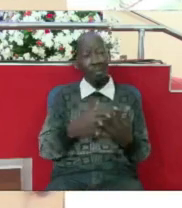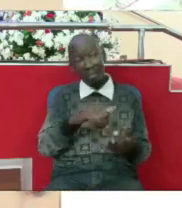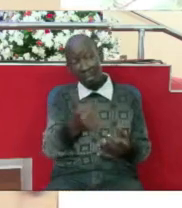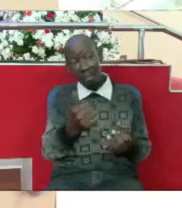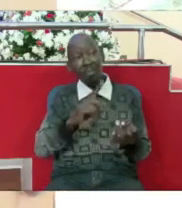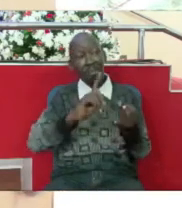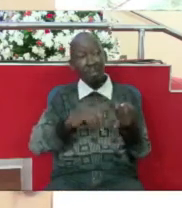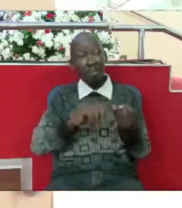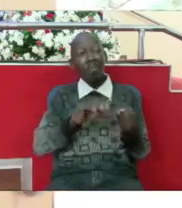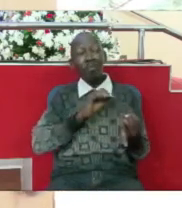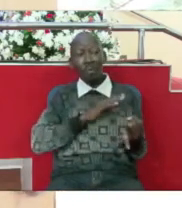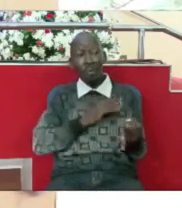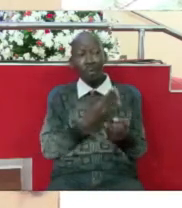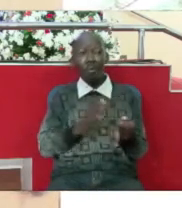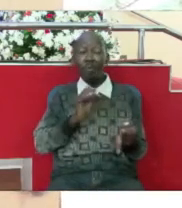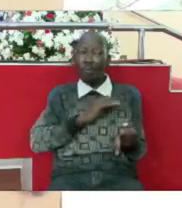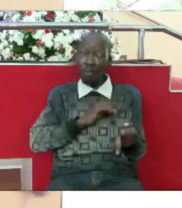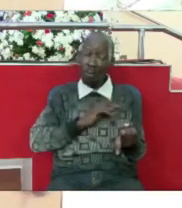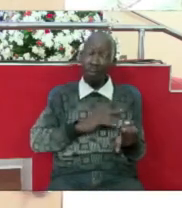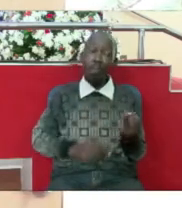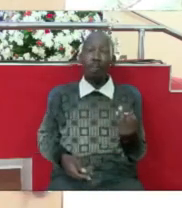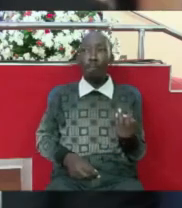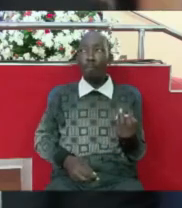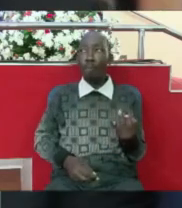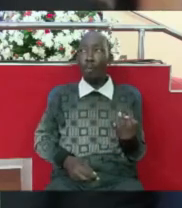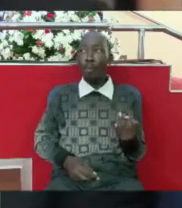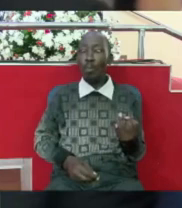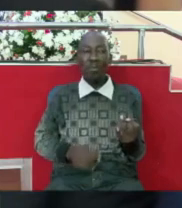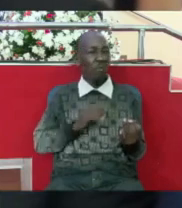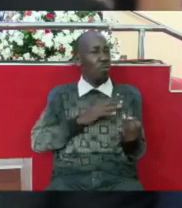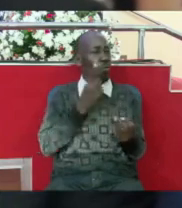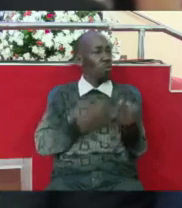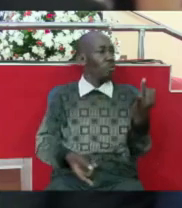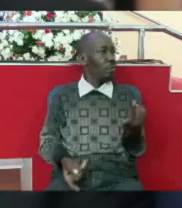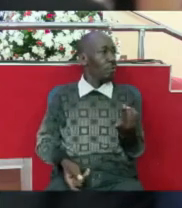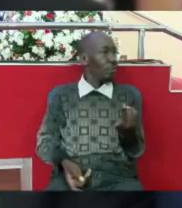Huh? Fear? Woga? Fear of what?